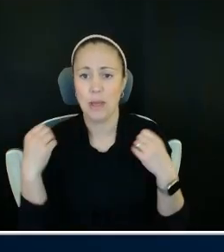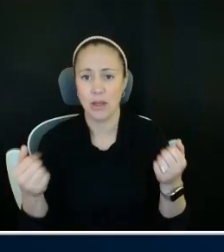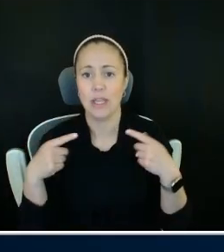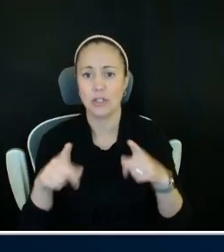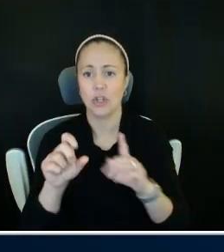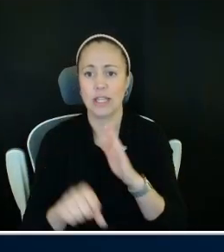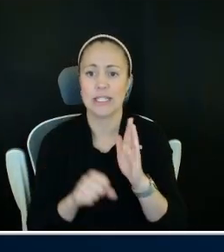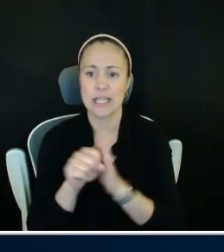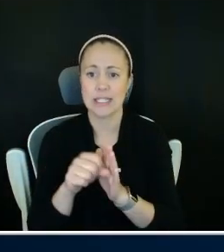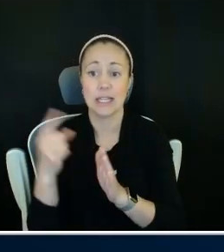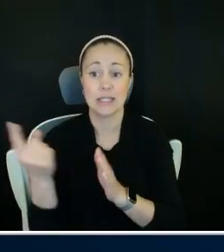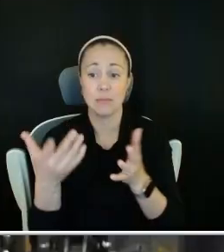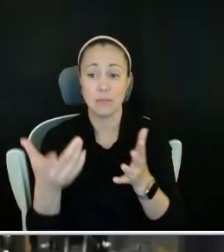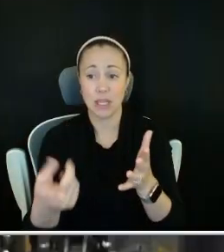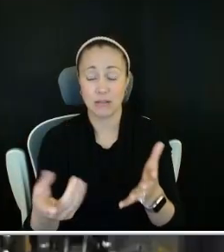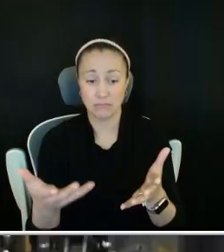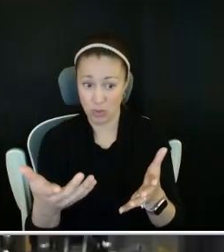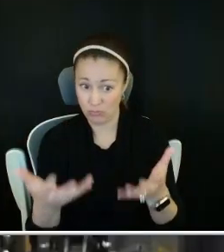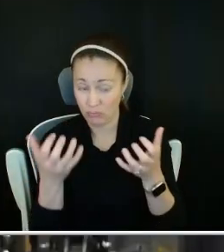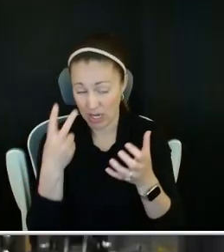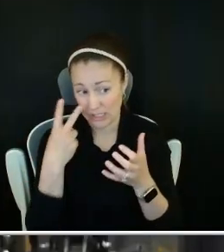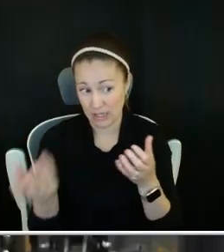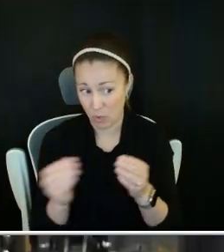want to see more of?